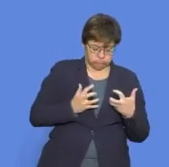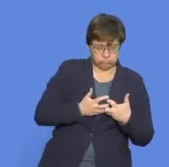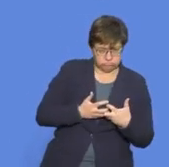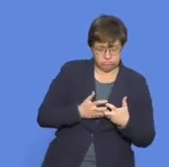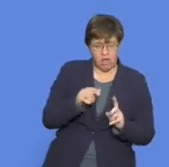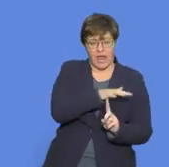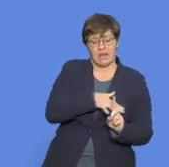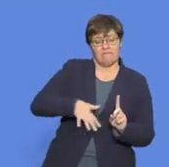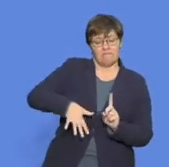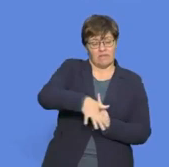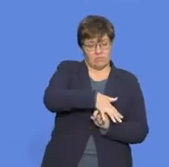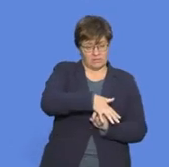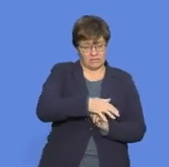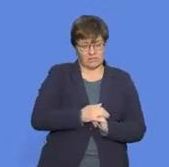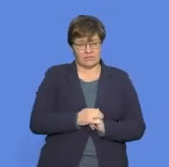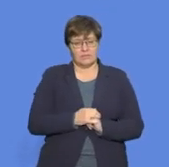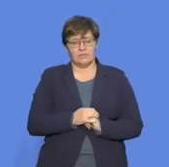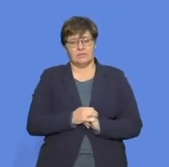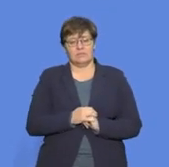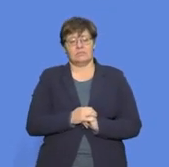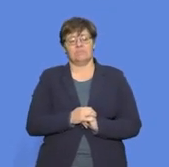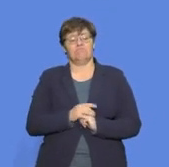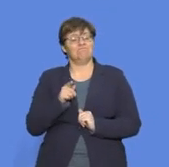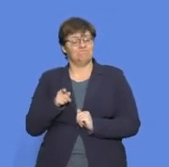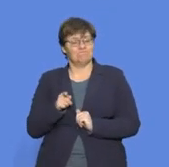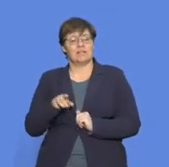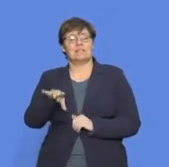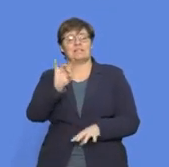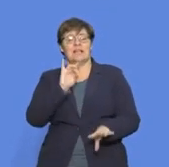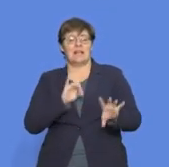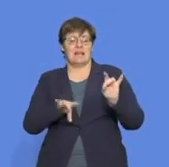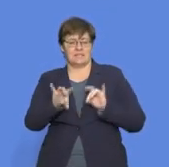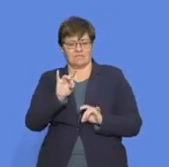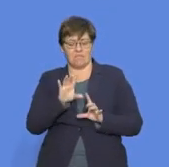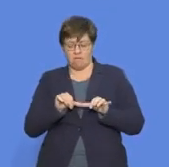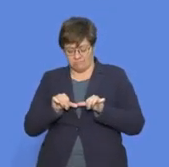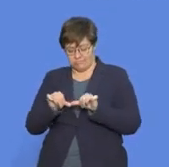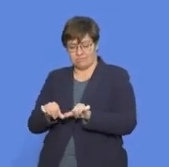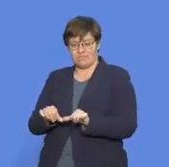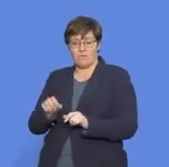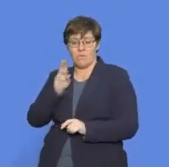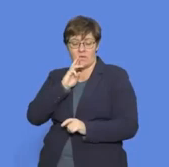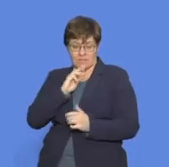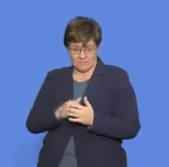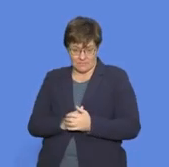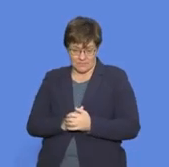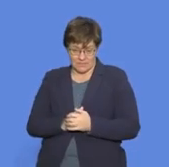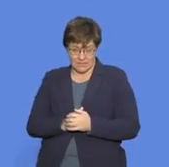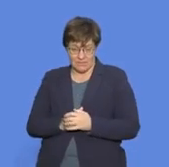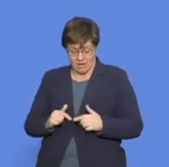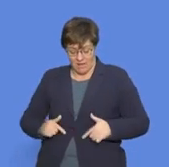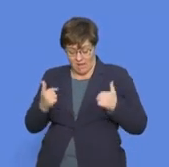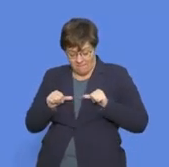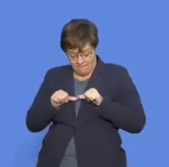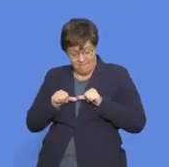suited to the environment that it finds itself in, then that would be selected to survive. So that organism will survive. And